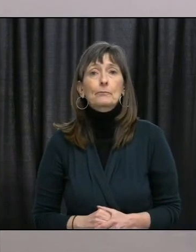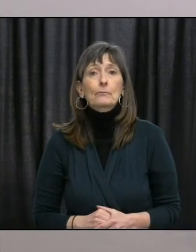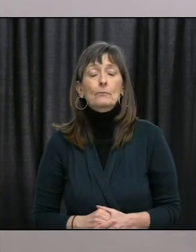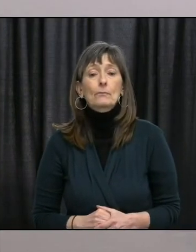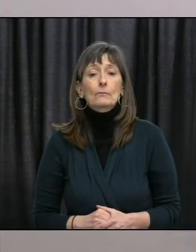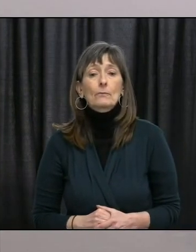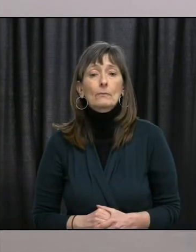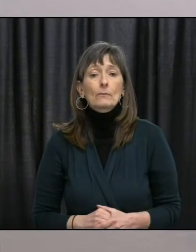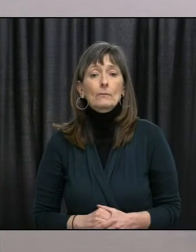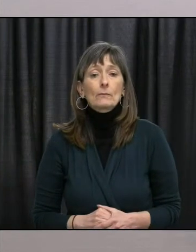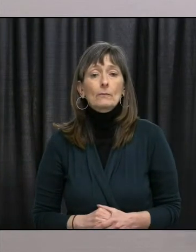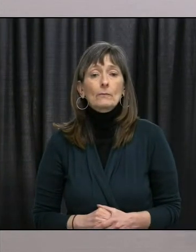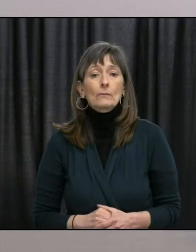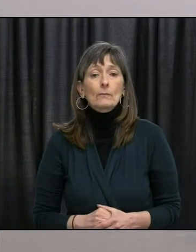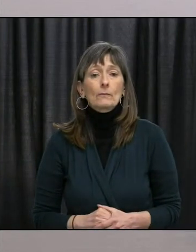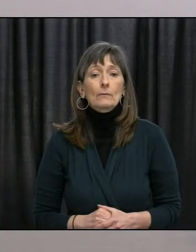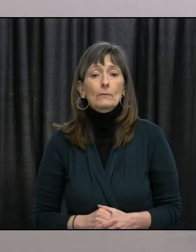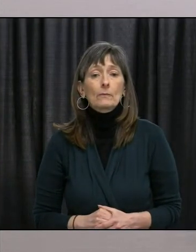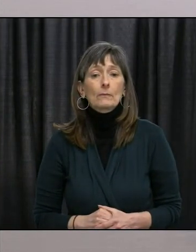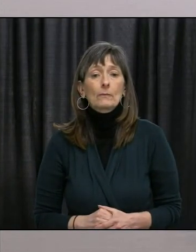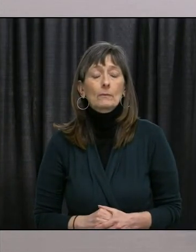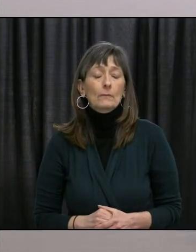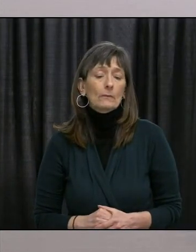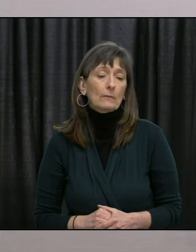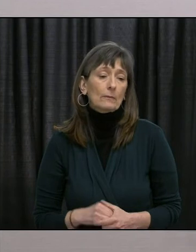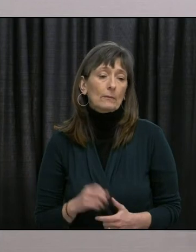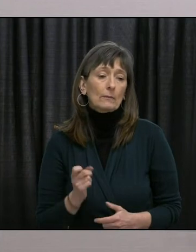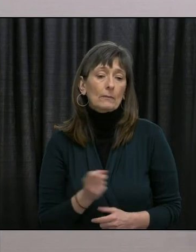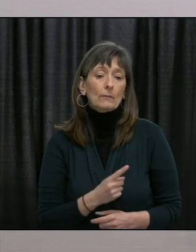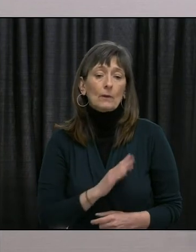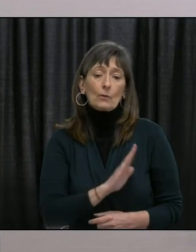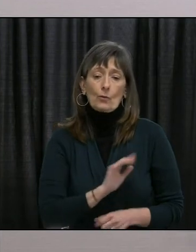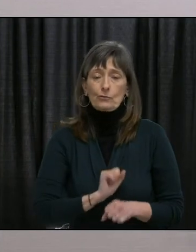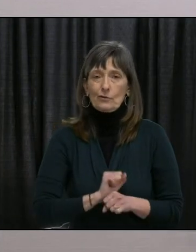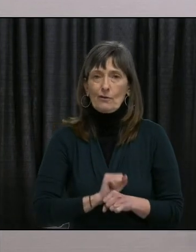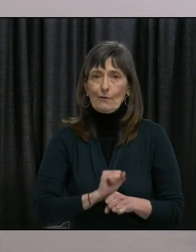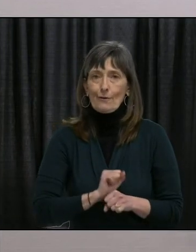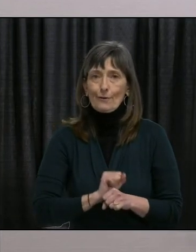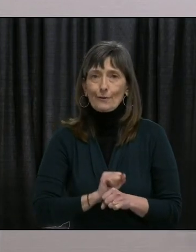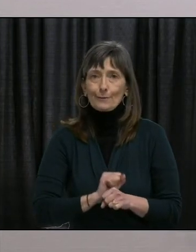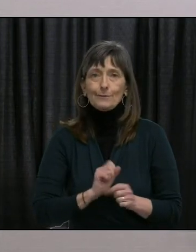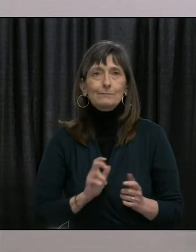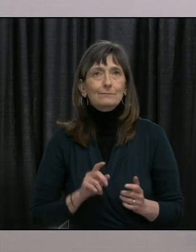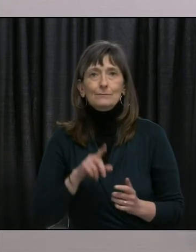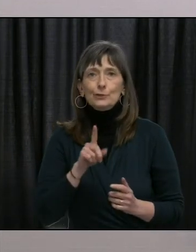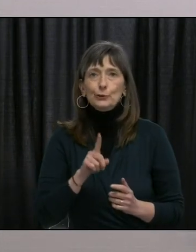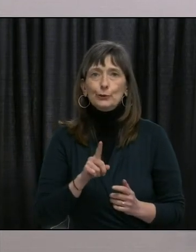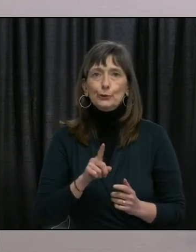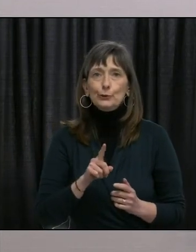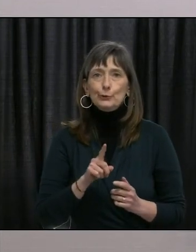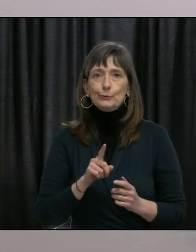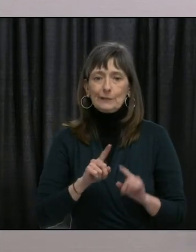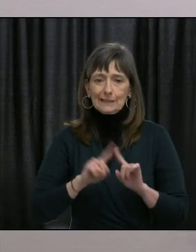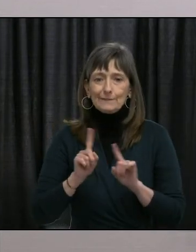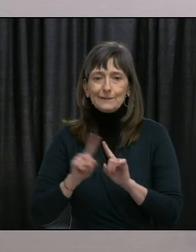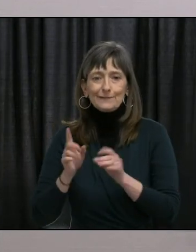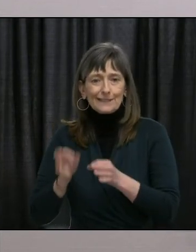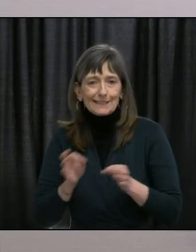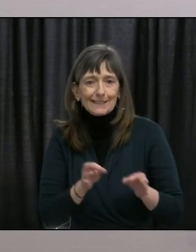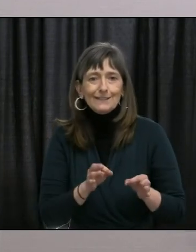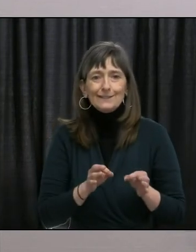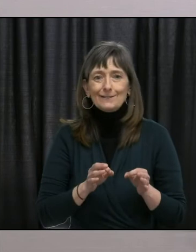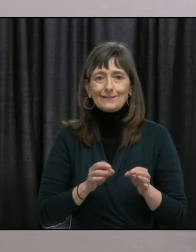And Dr. Fitzgerald, in your role, you're having to make decisions about a wide array of industries, often with some very unique circumstances. The